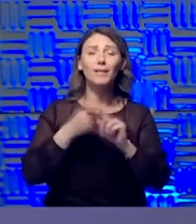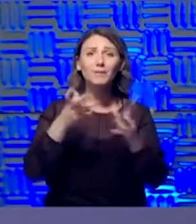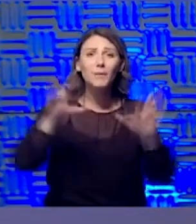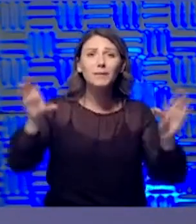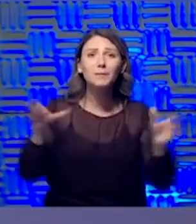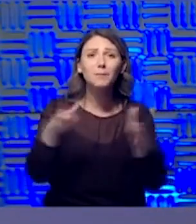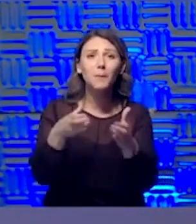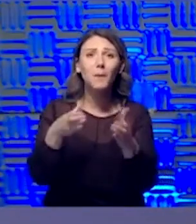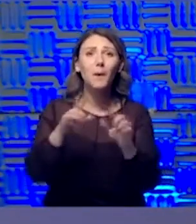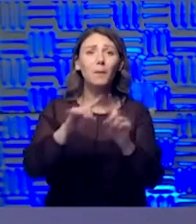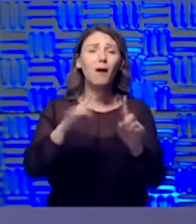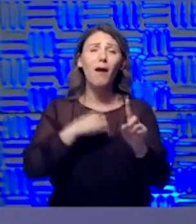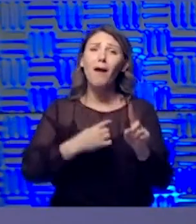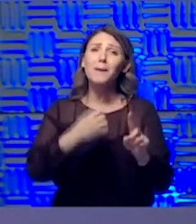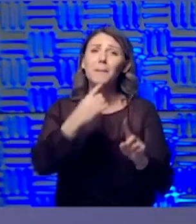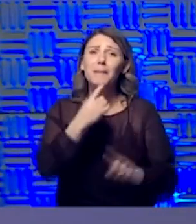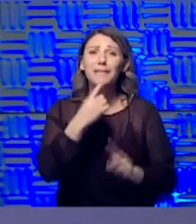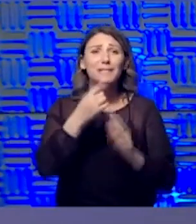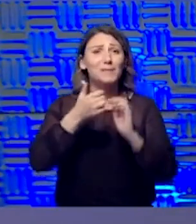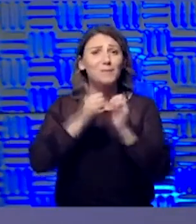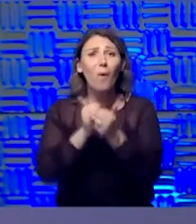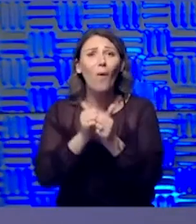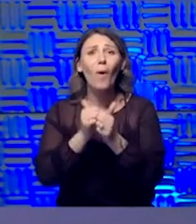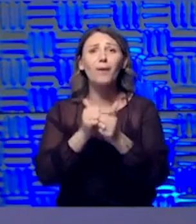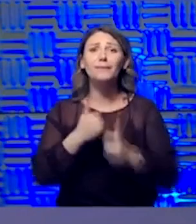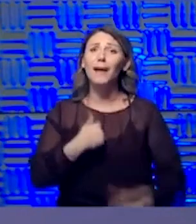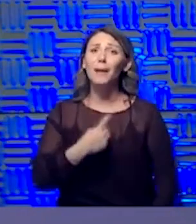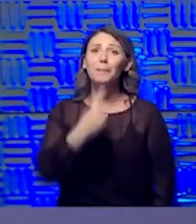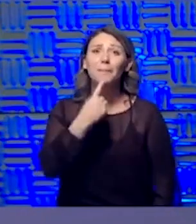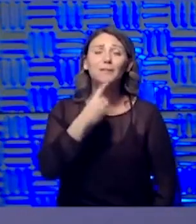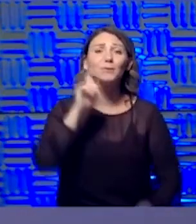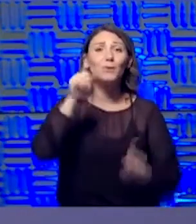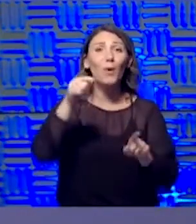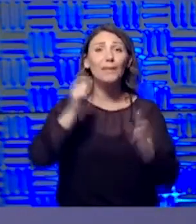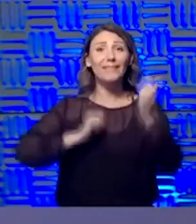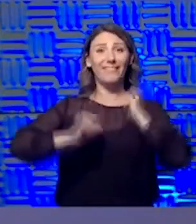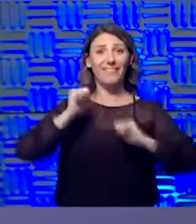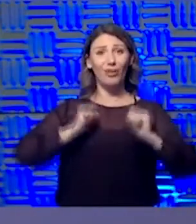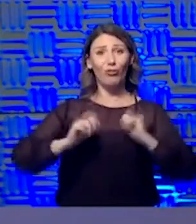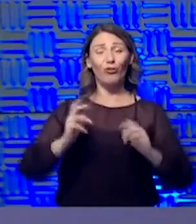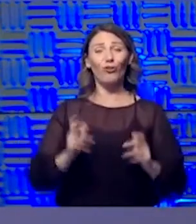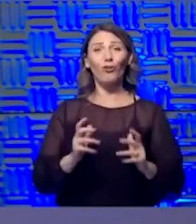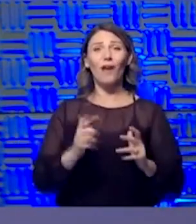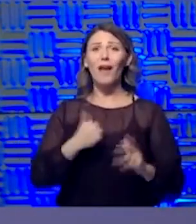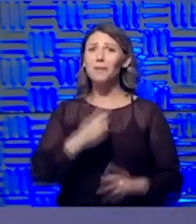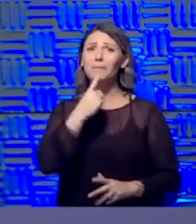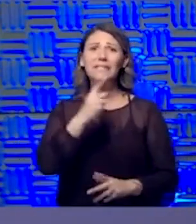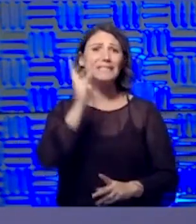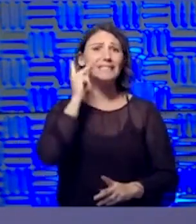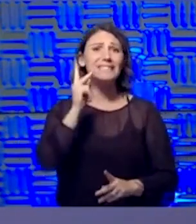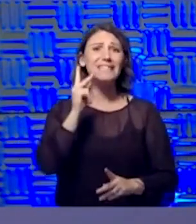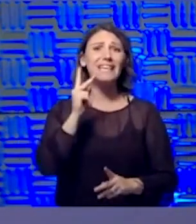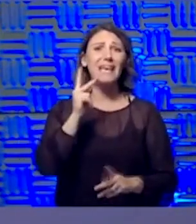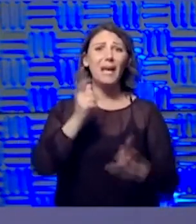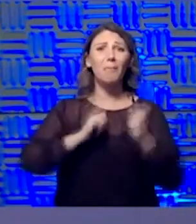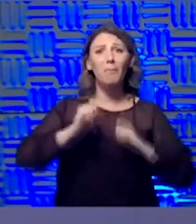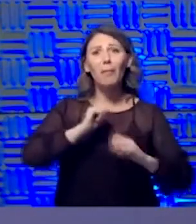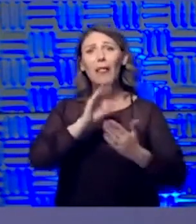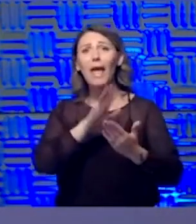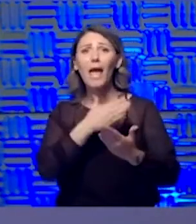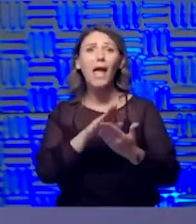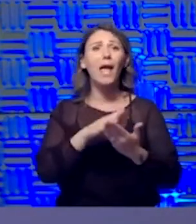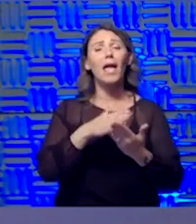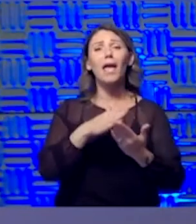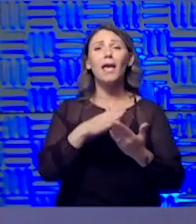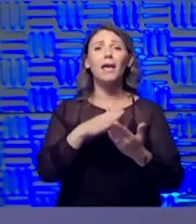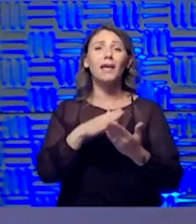miss sports, and I miss going to the theater. I miss seeing some plays and musicals, and